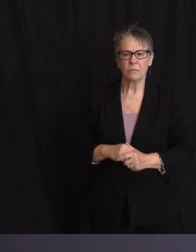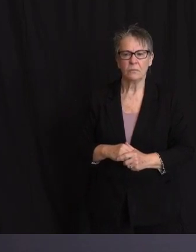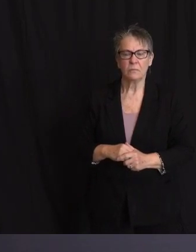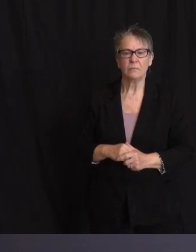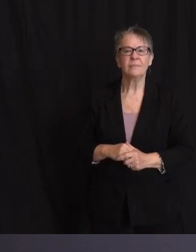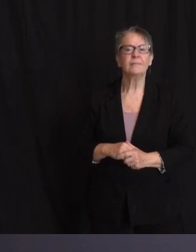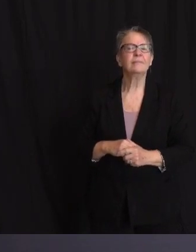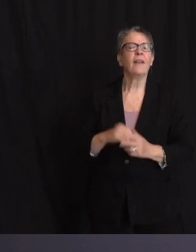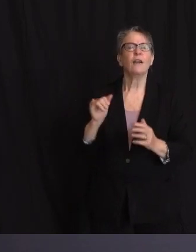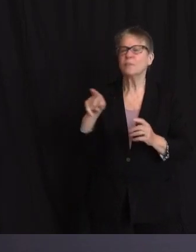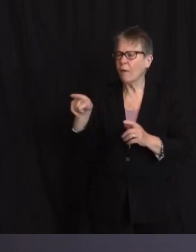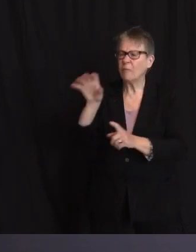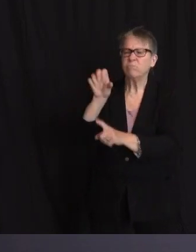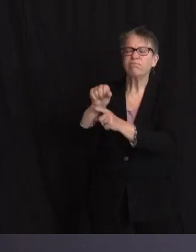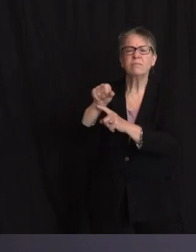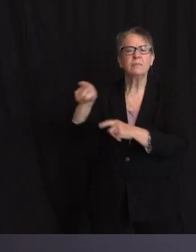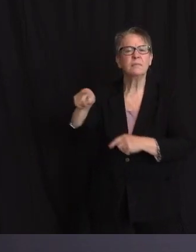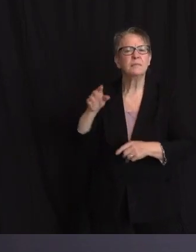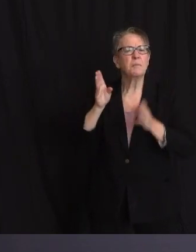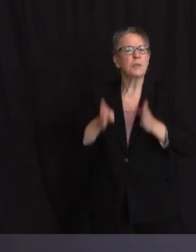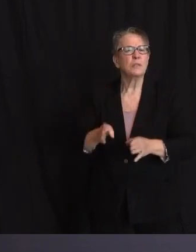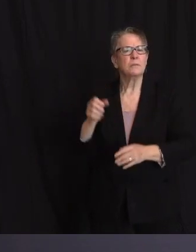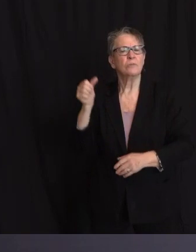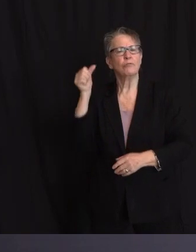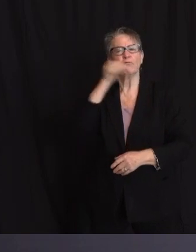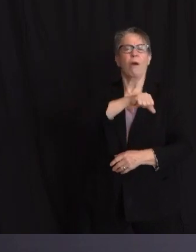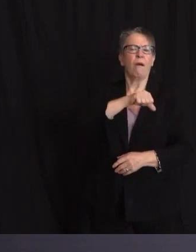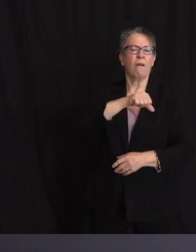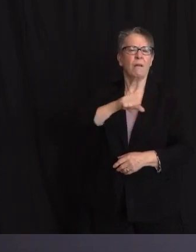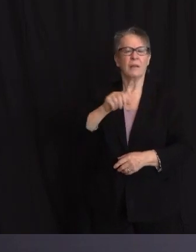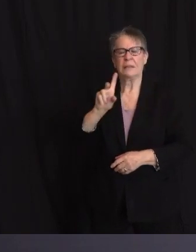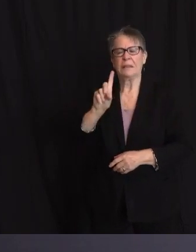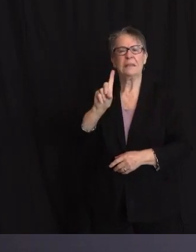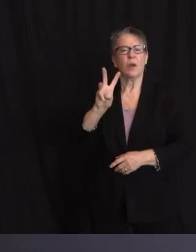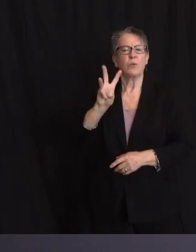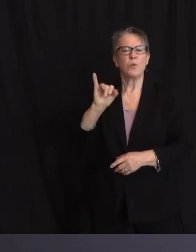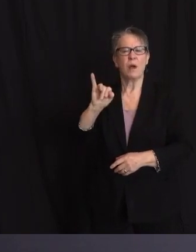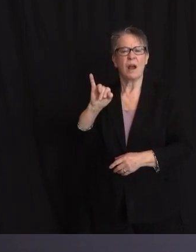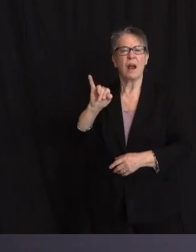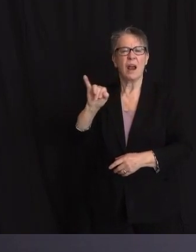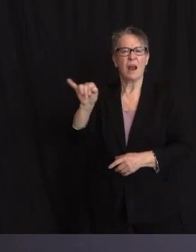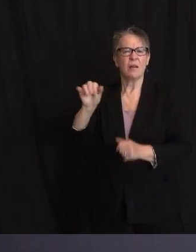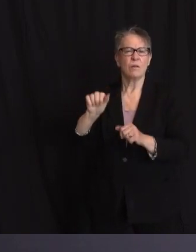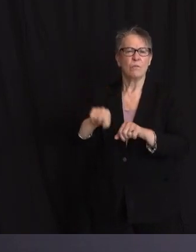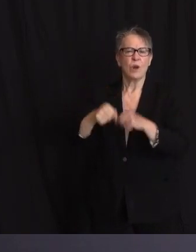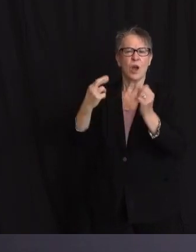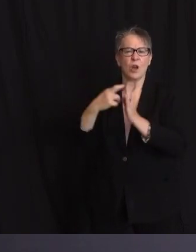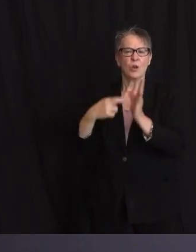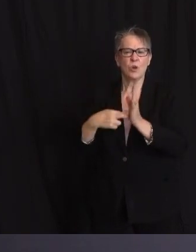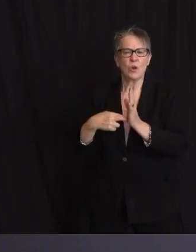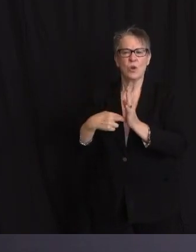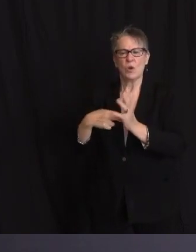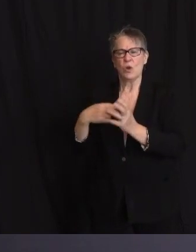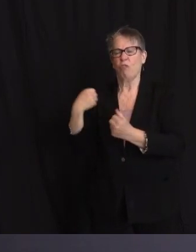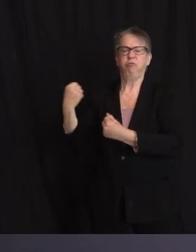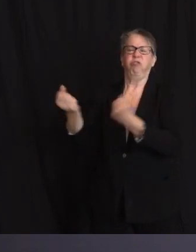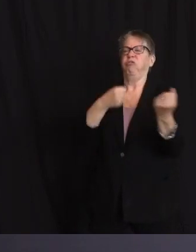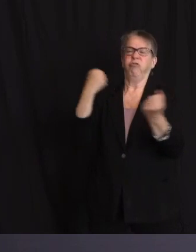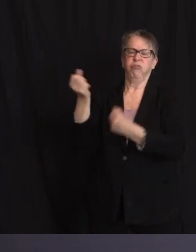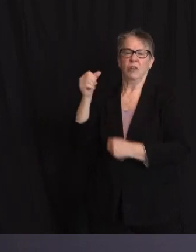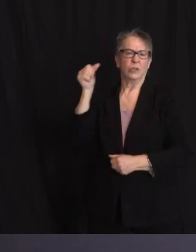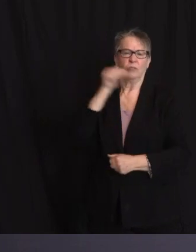EO violation. And just to echo with regards to Atlantic City Convention Center, the staff that's come in from the Department of